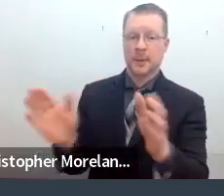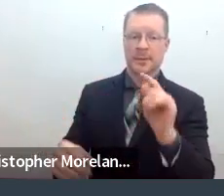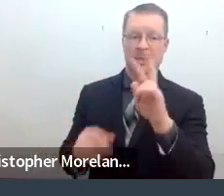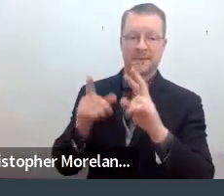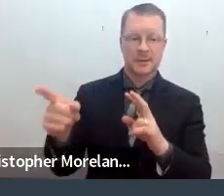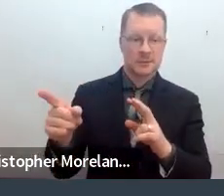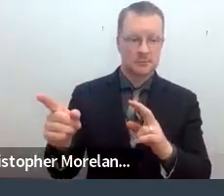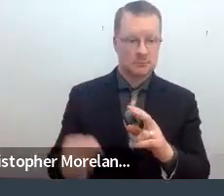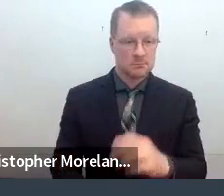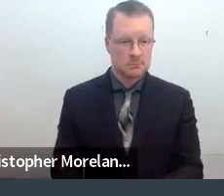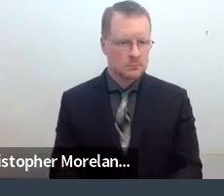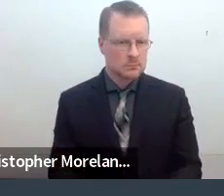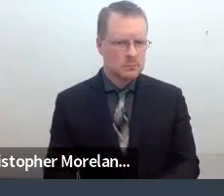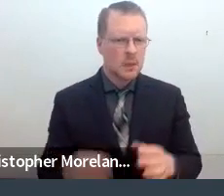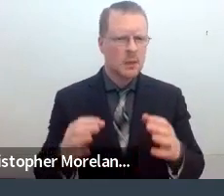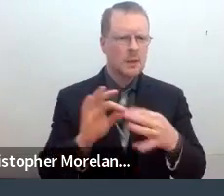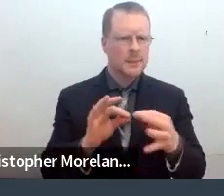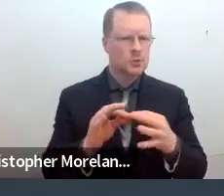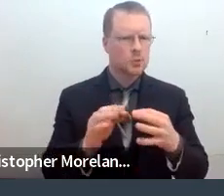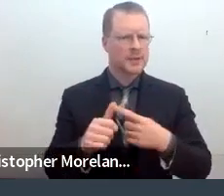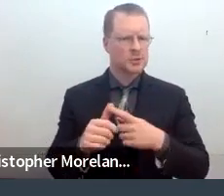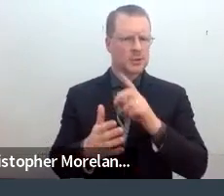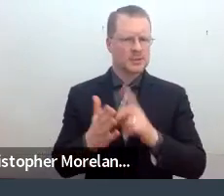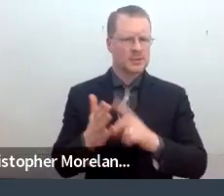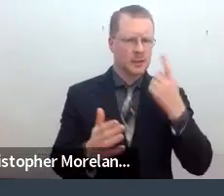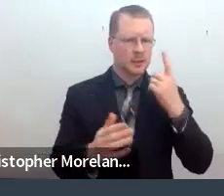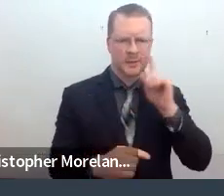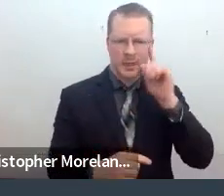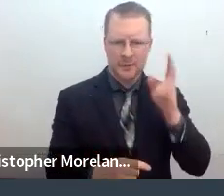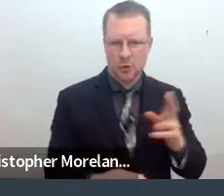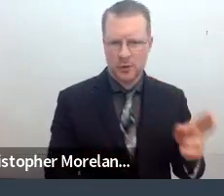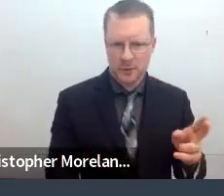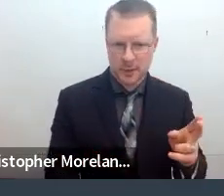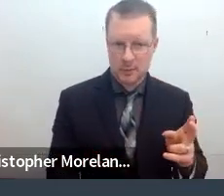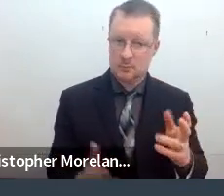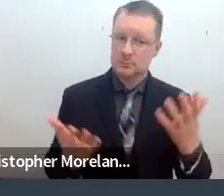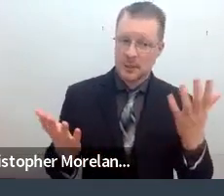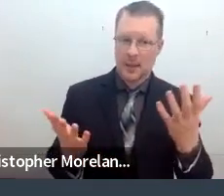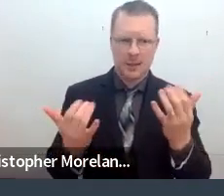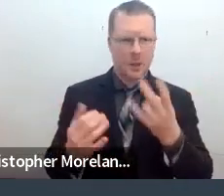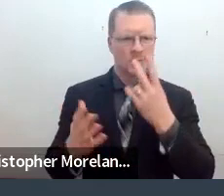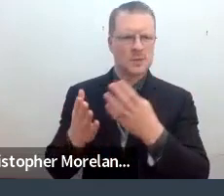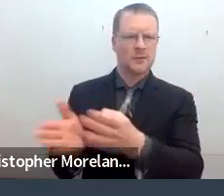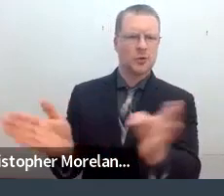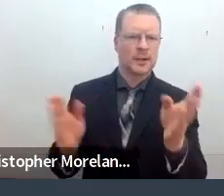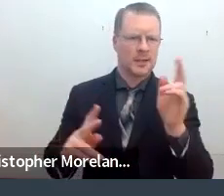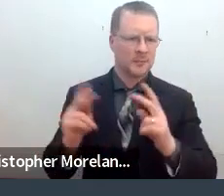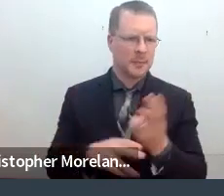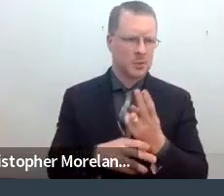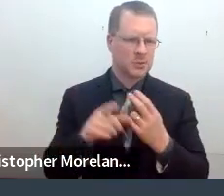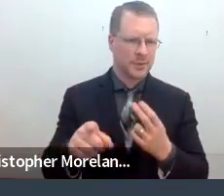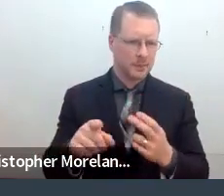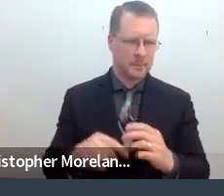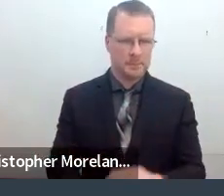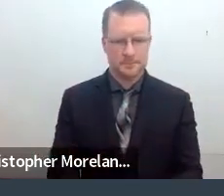cuts or captioning on public TV, captioning was initially designed with deaf and hard of hearing people